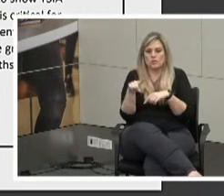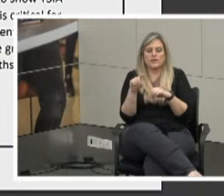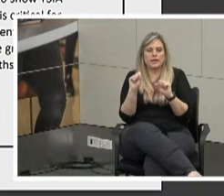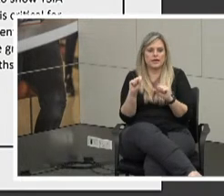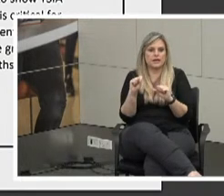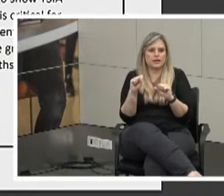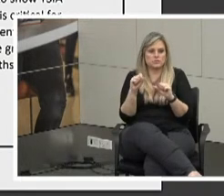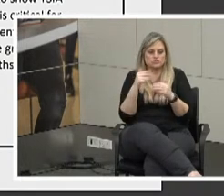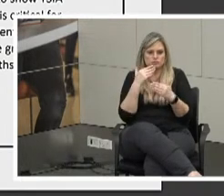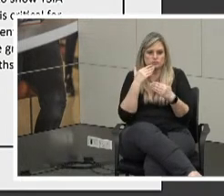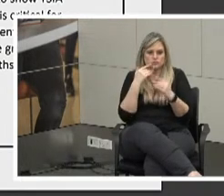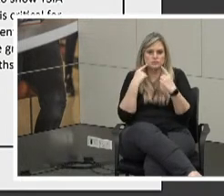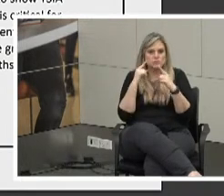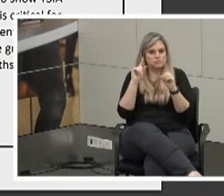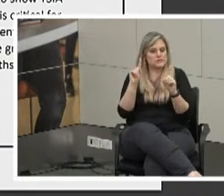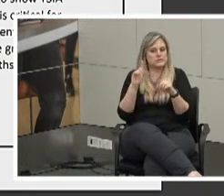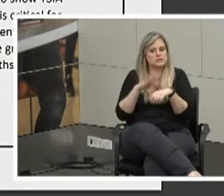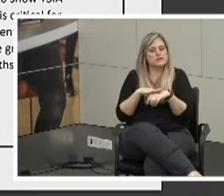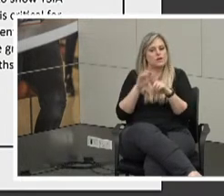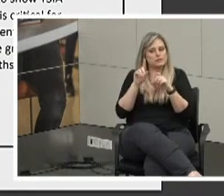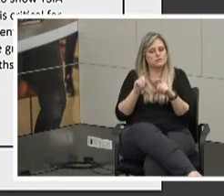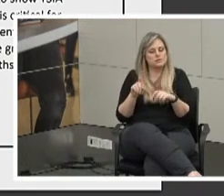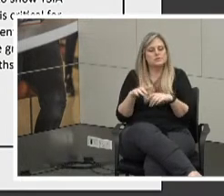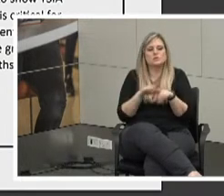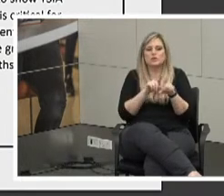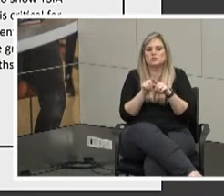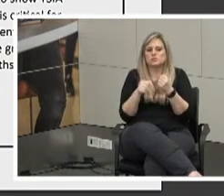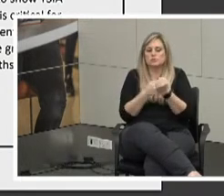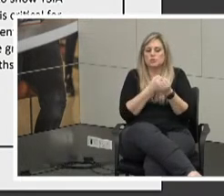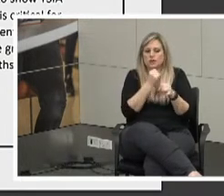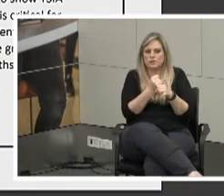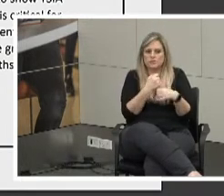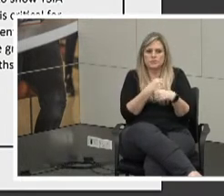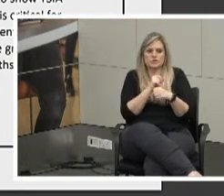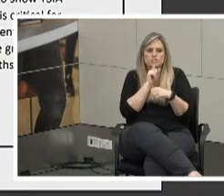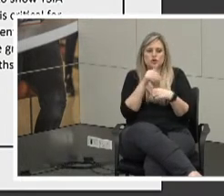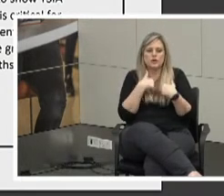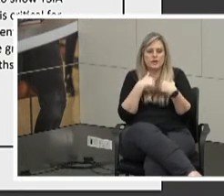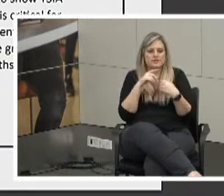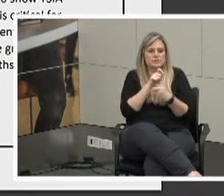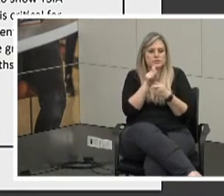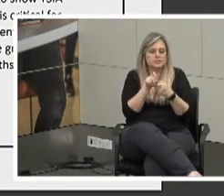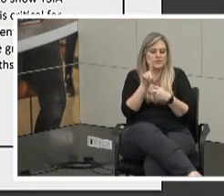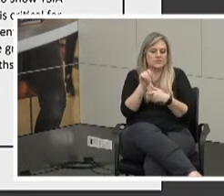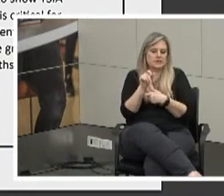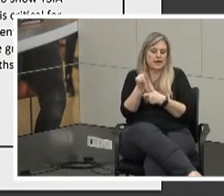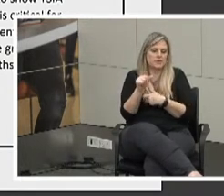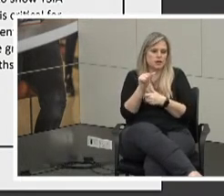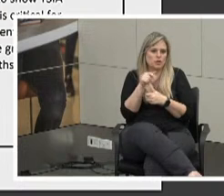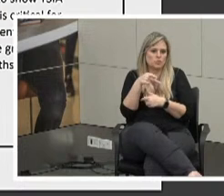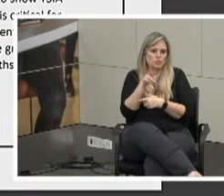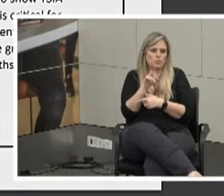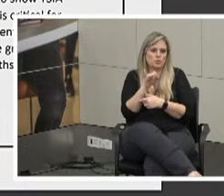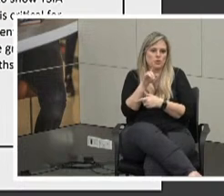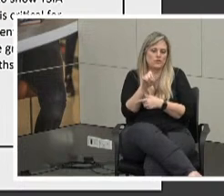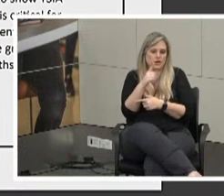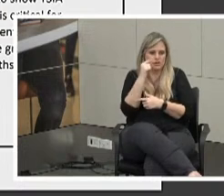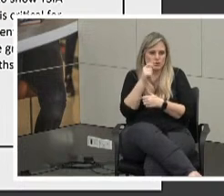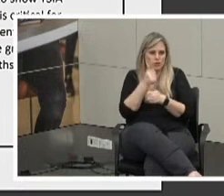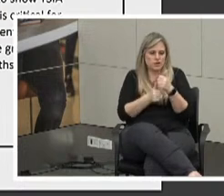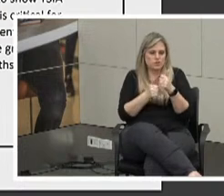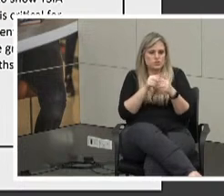on the assessments um and then we also support campuses and having specific data profiles for each of our EB students that they can use to have